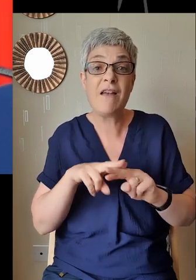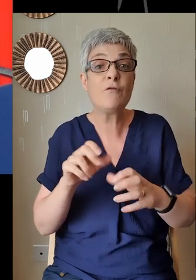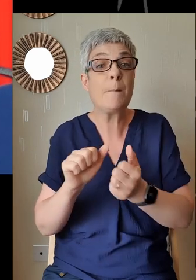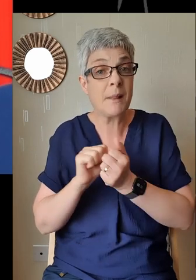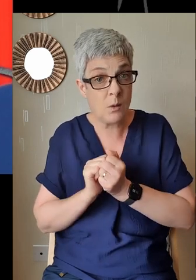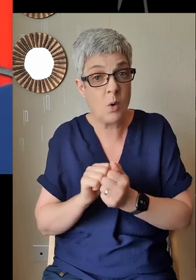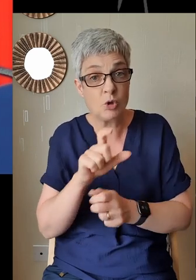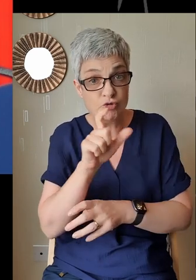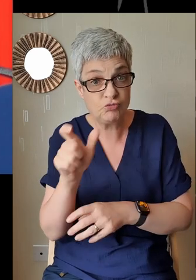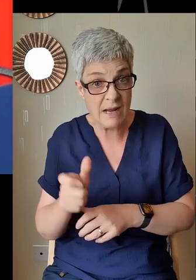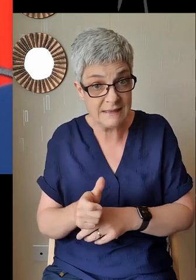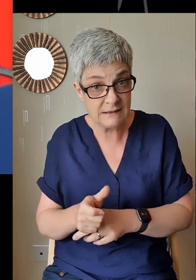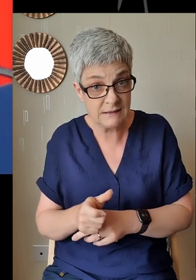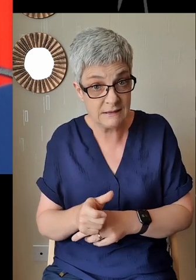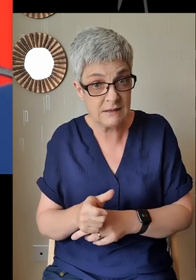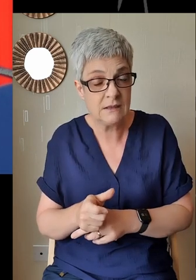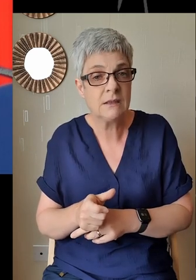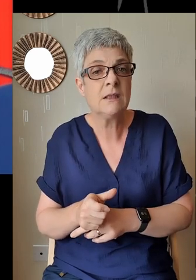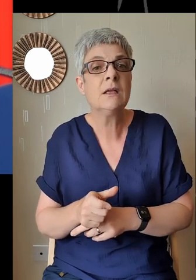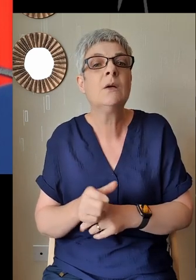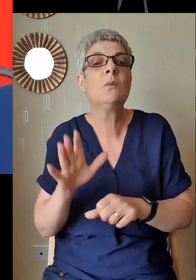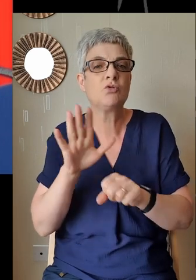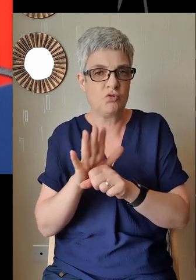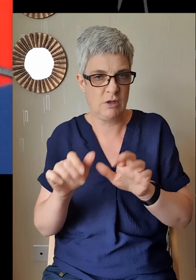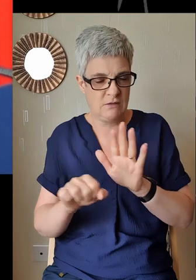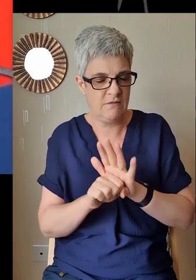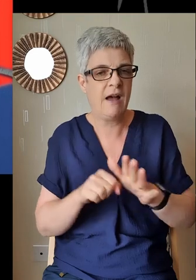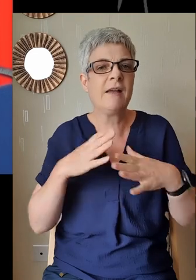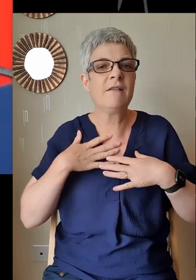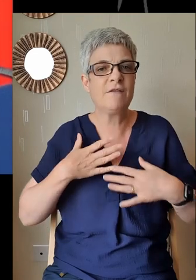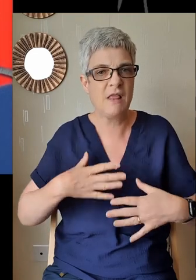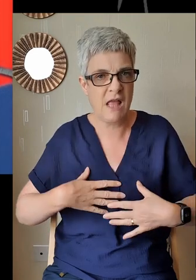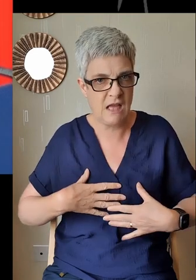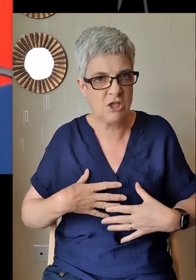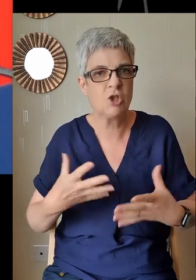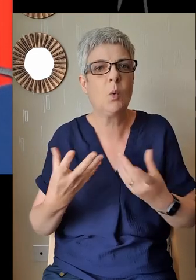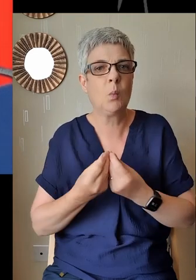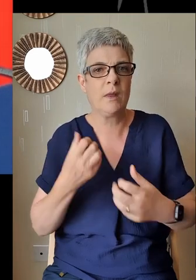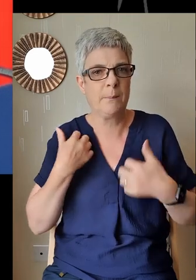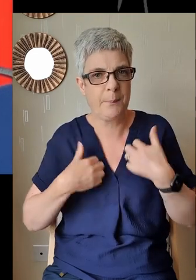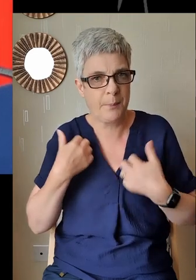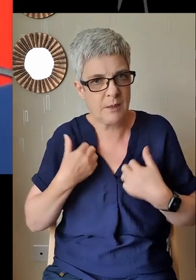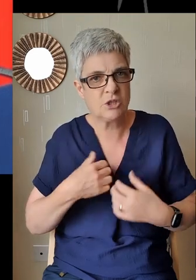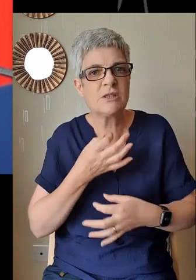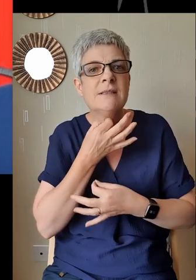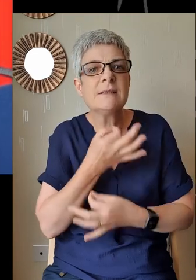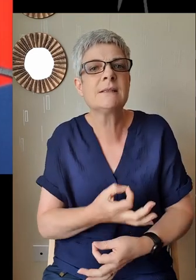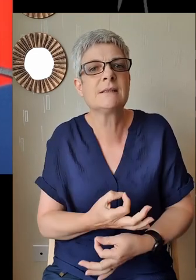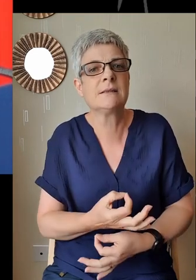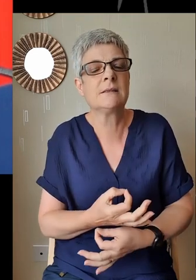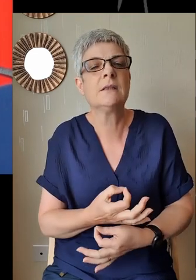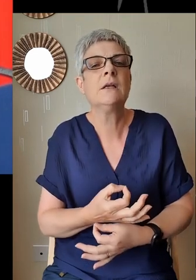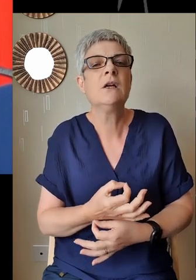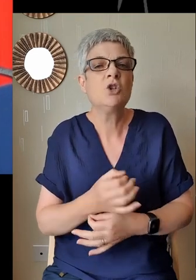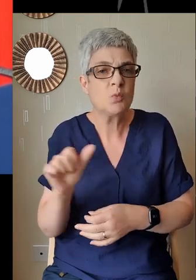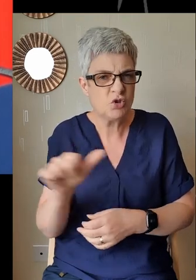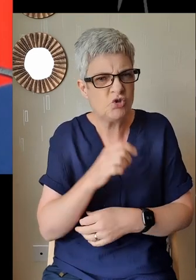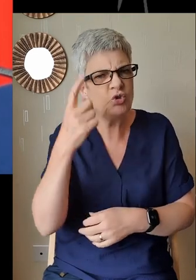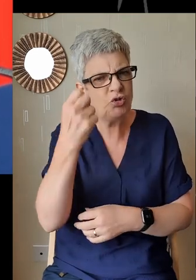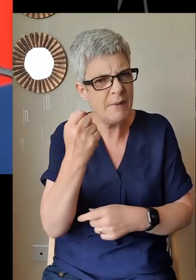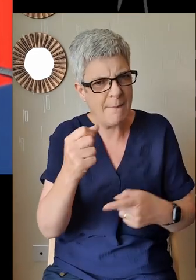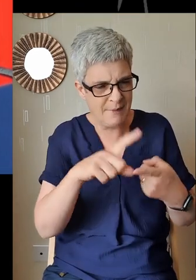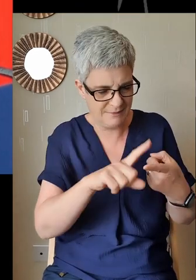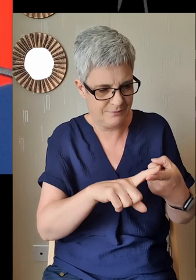24, we are to crucify the flesh with its passions and desires. So we need to remember it's the way of Jesus. We